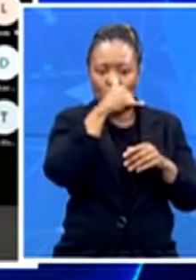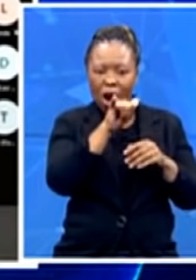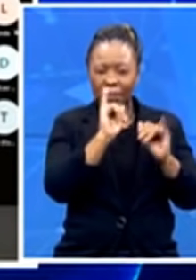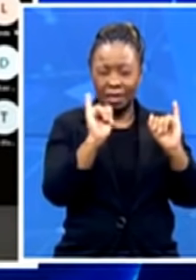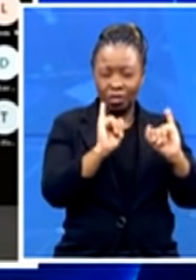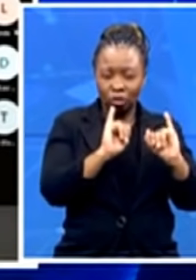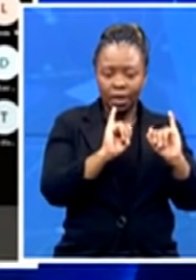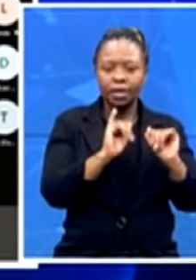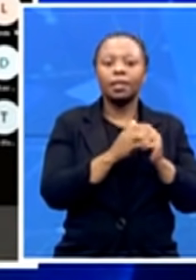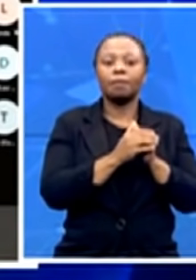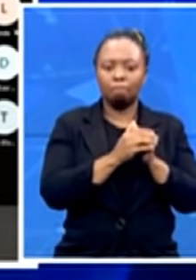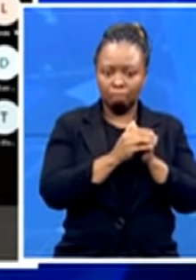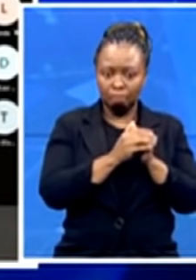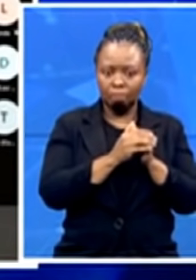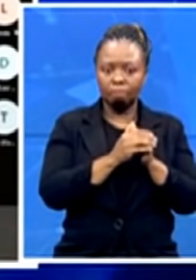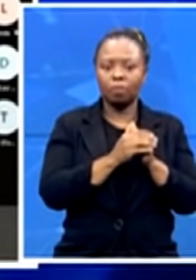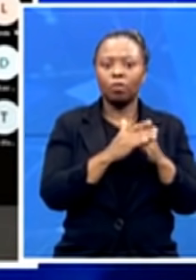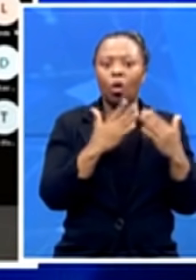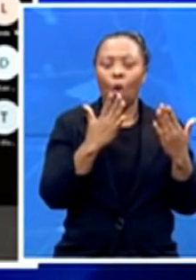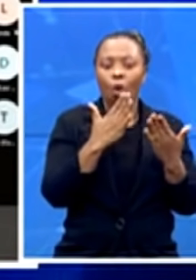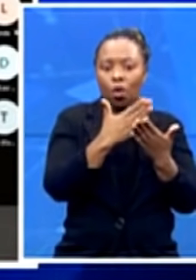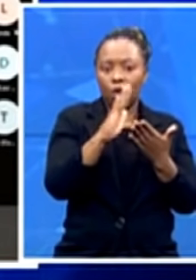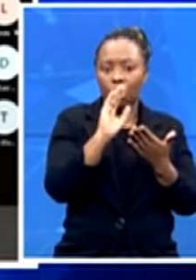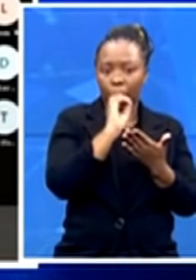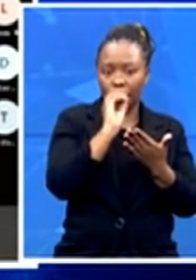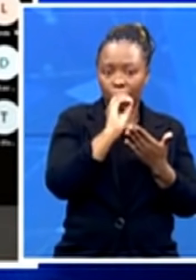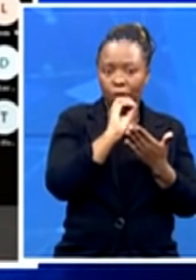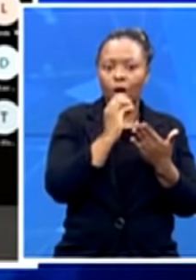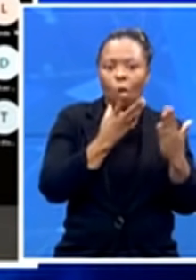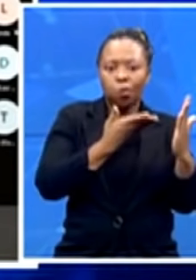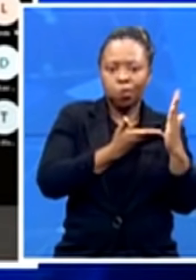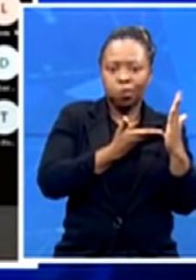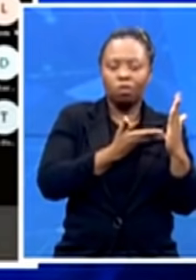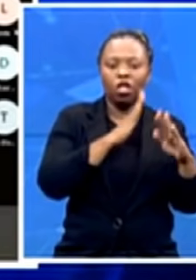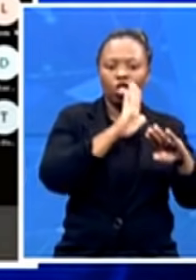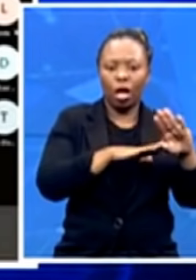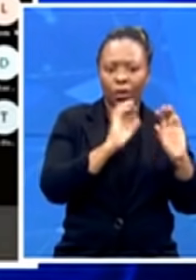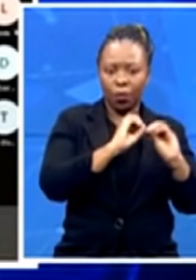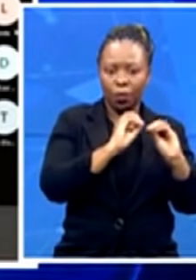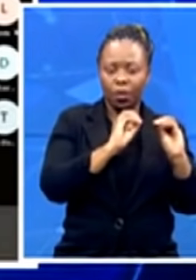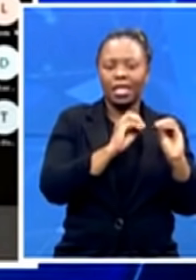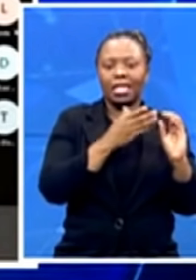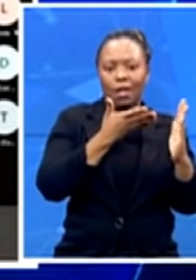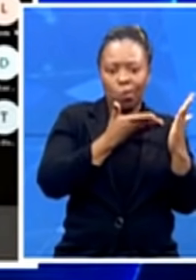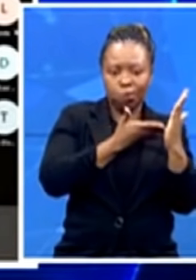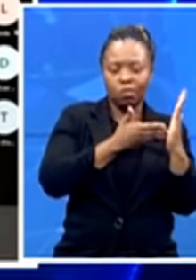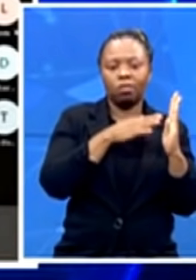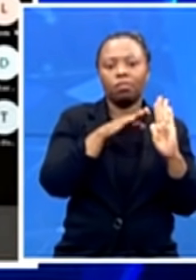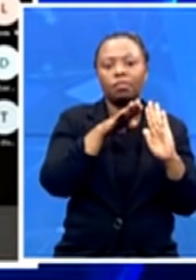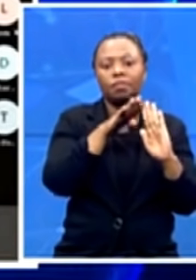indicted. And the guidelines then went on to provide how these two different categories of members would be dealt